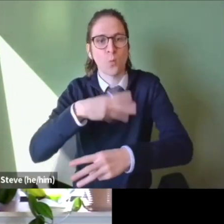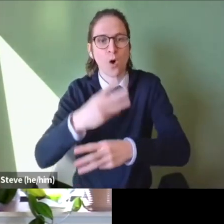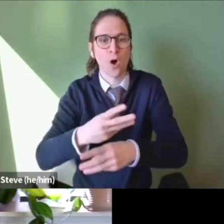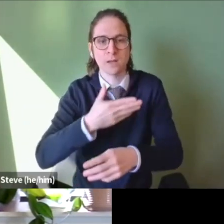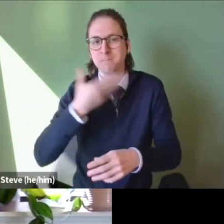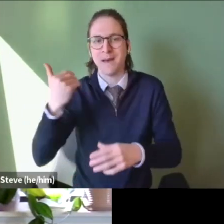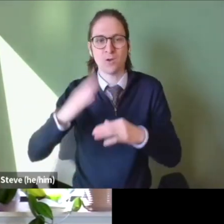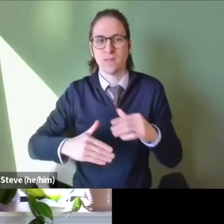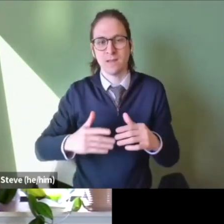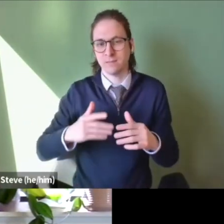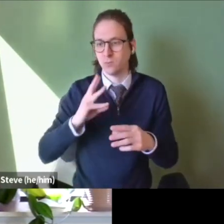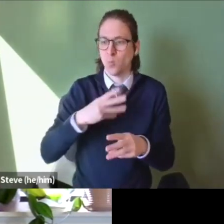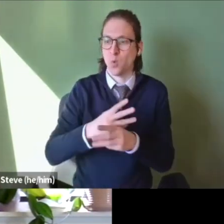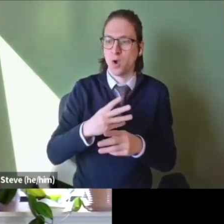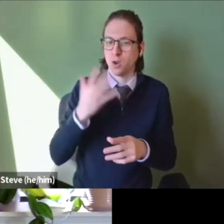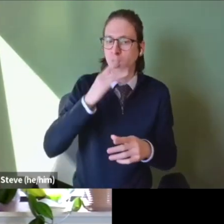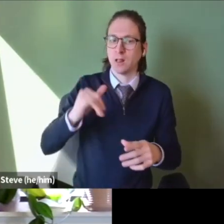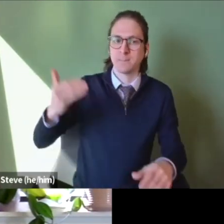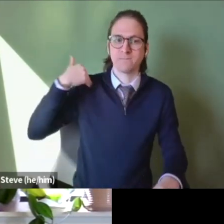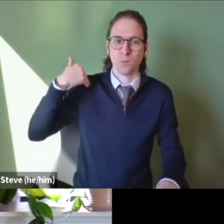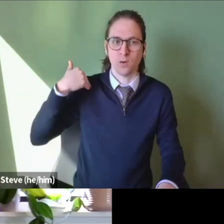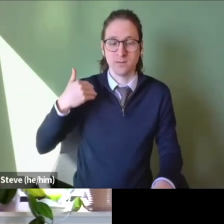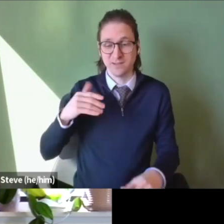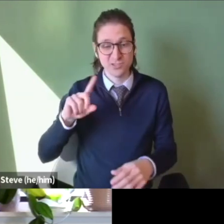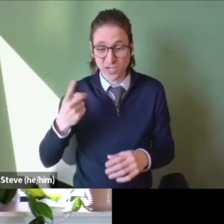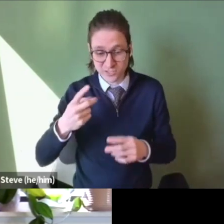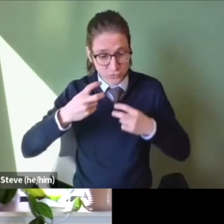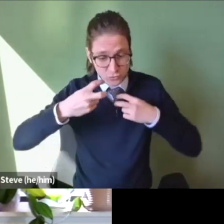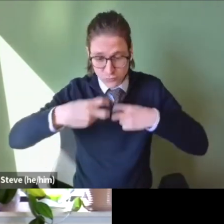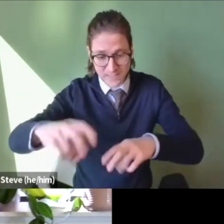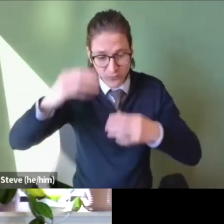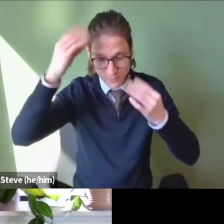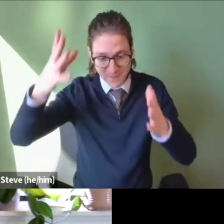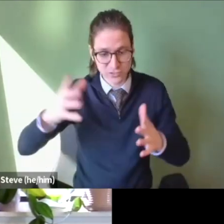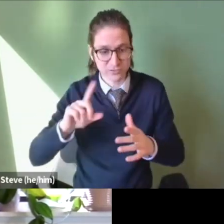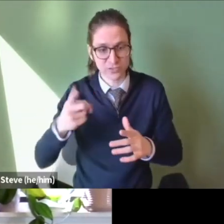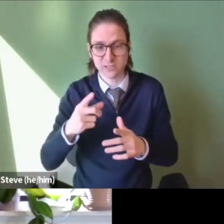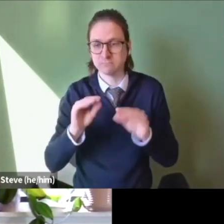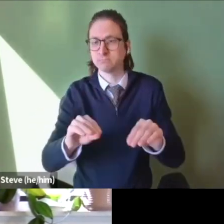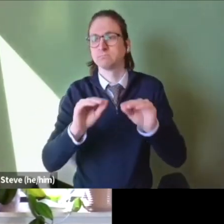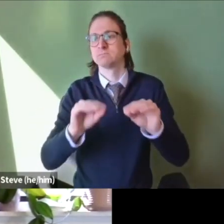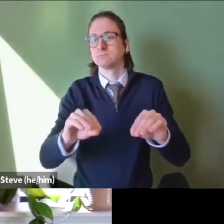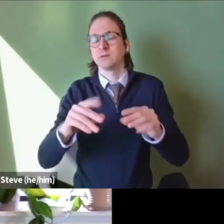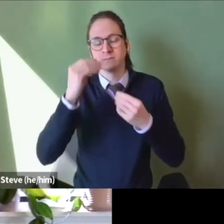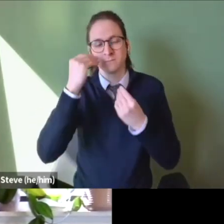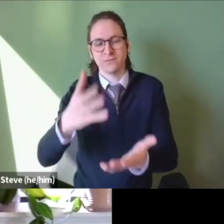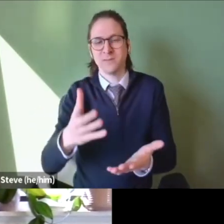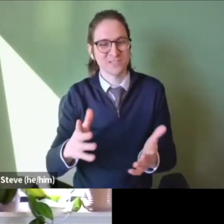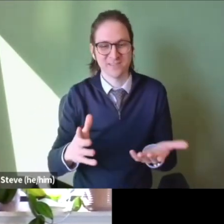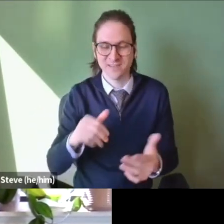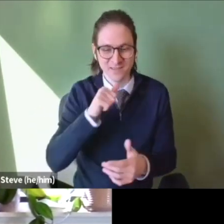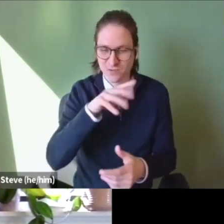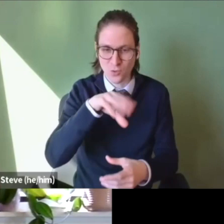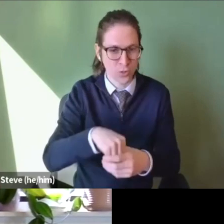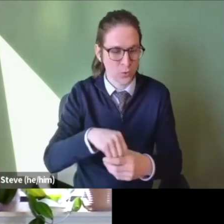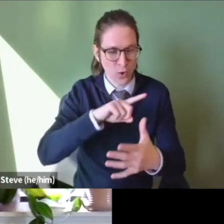of information doesn't capture those dispositional developmental processes. And so that's what